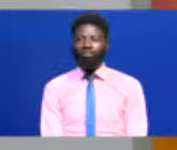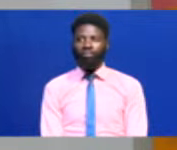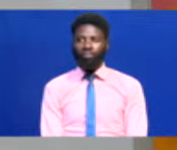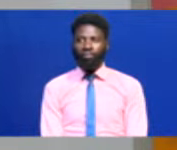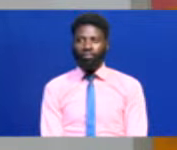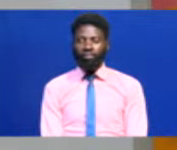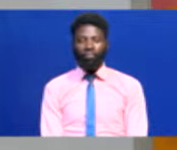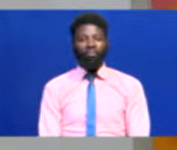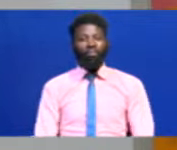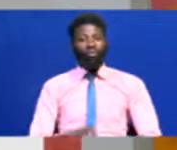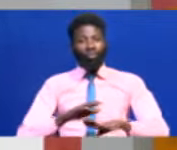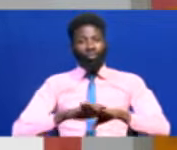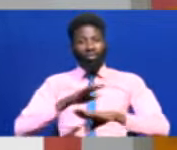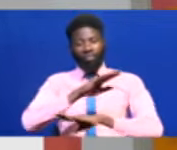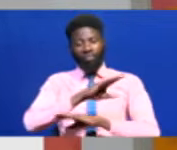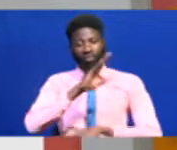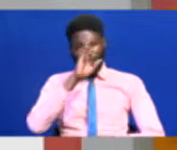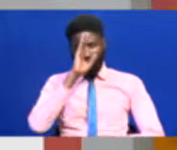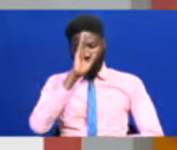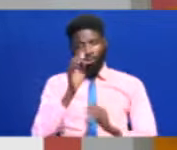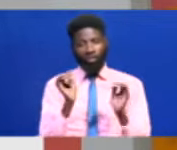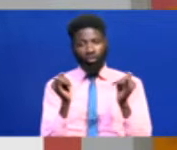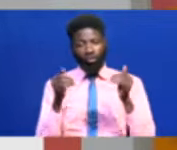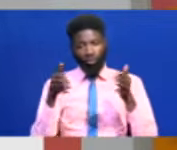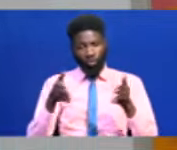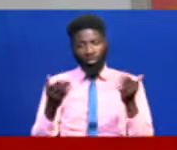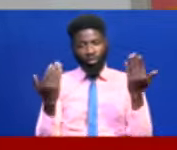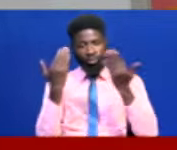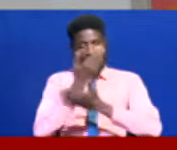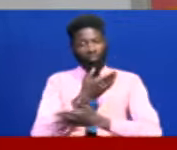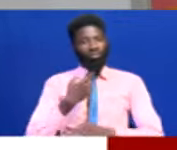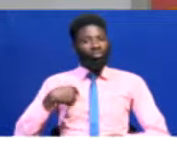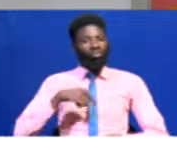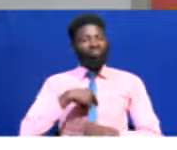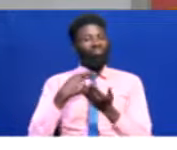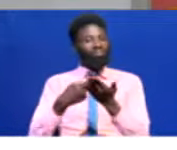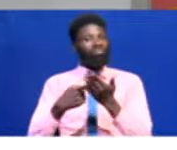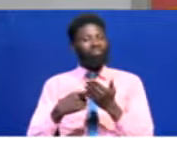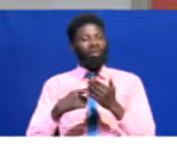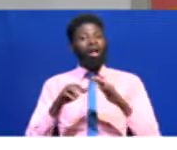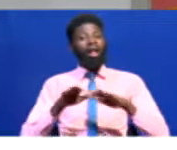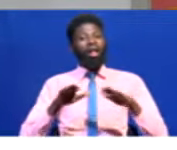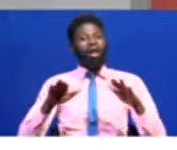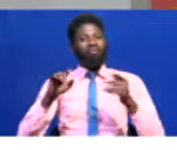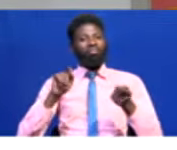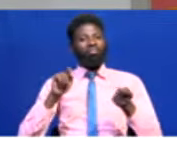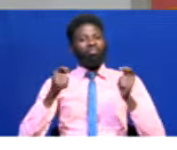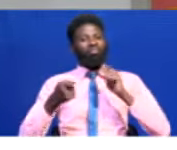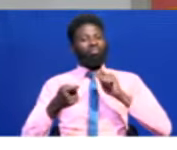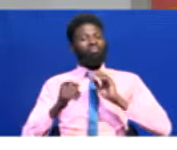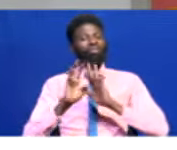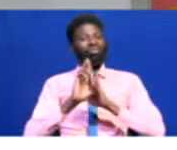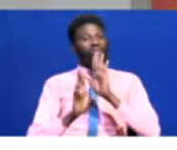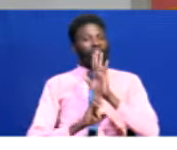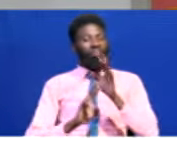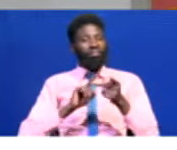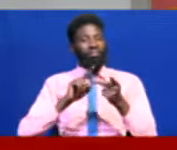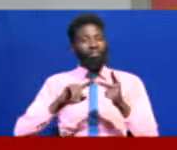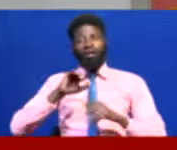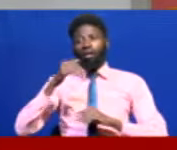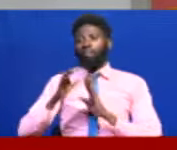Good evening. This is still Sunday Express, and tonight we're putting into perspective matters of land reforms, urban development, as well